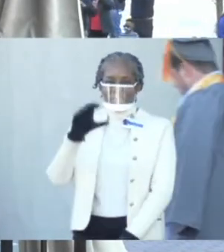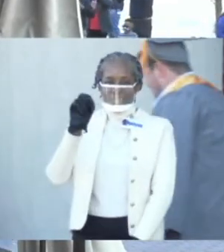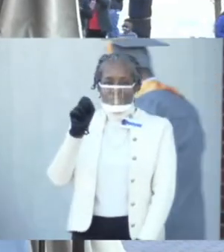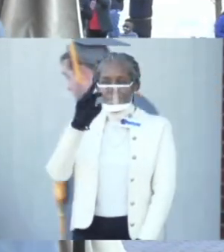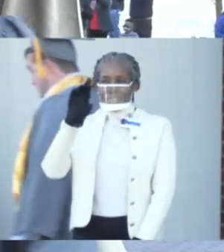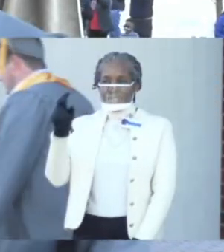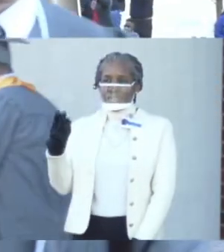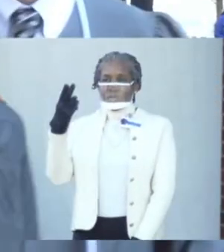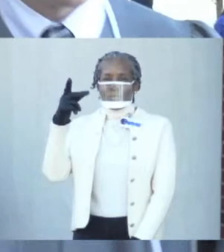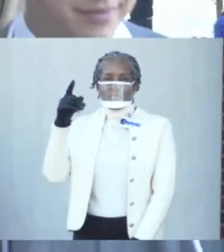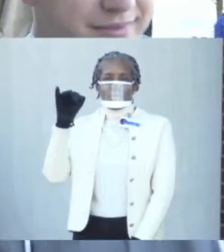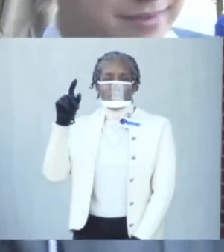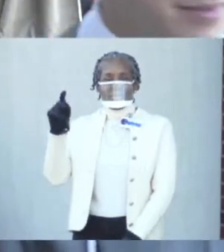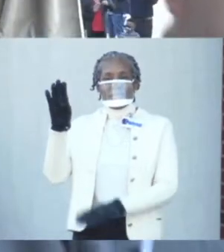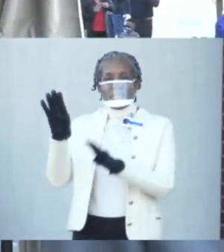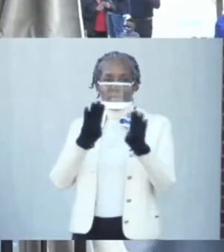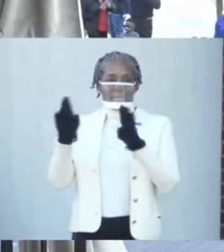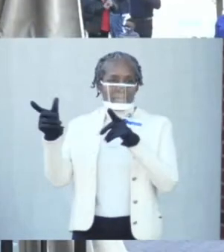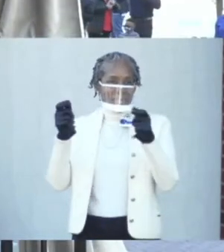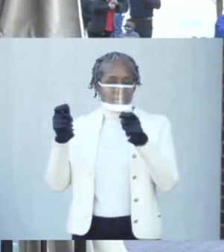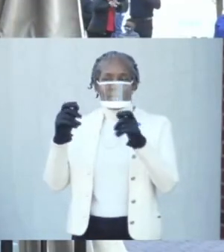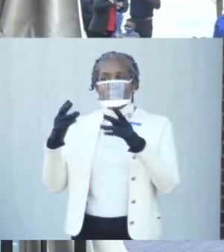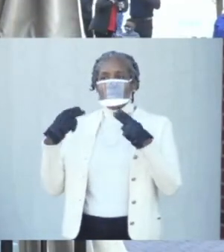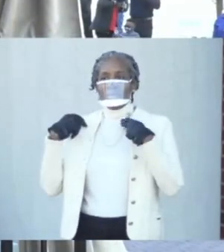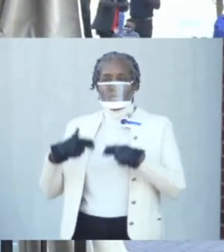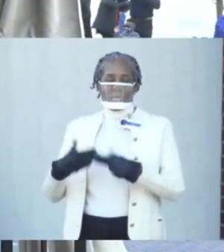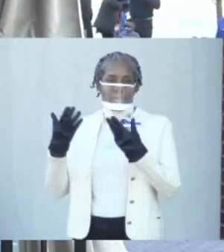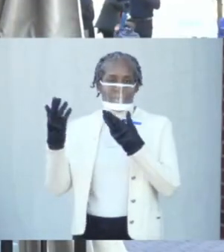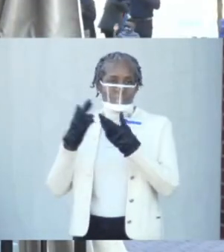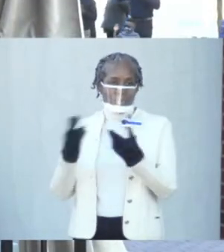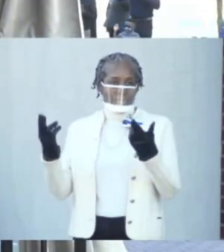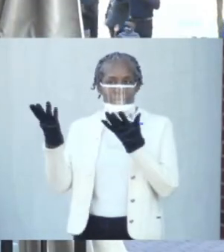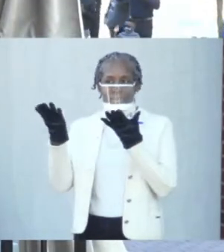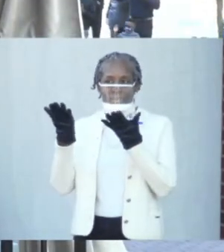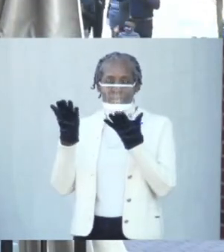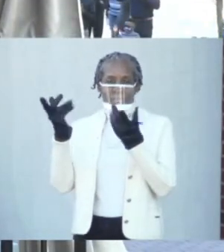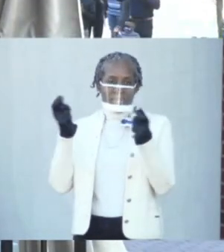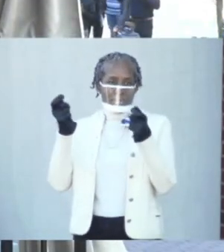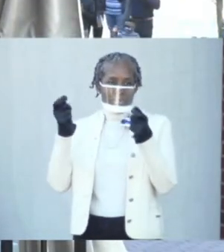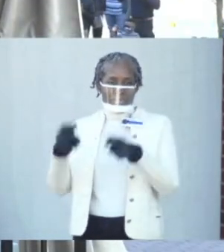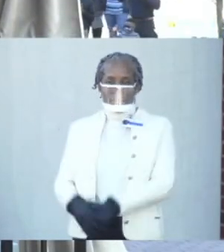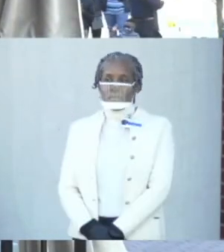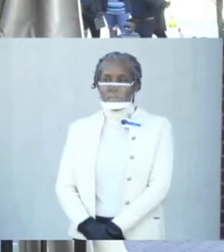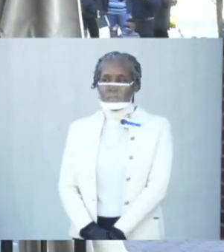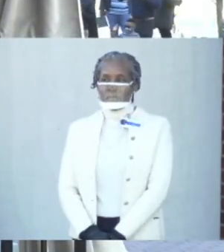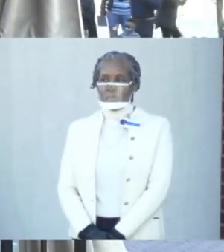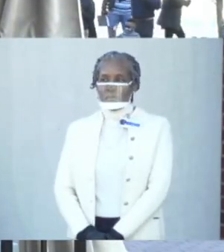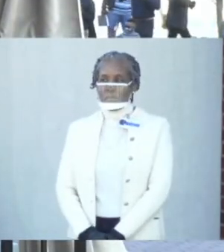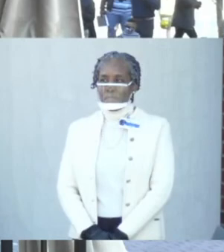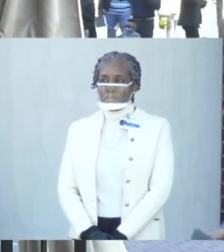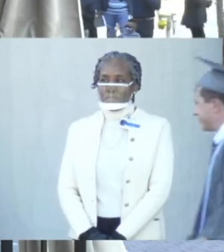Sarah Pridgen, Business Administration, Human Resources Management.